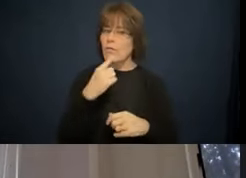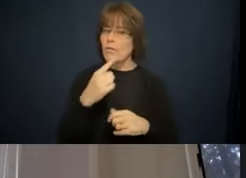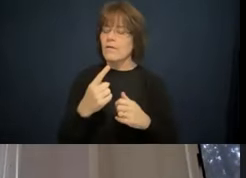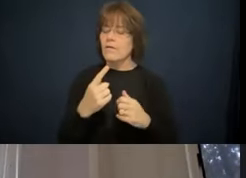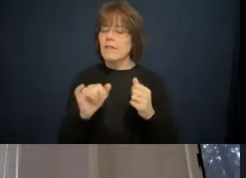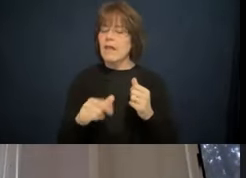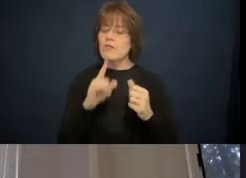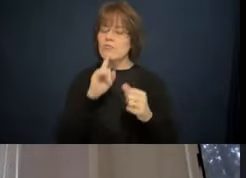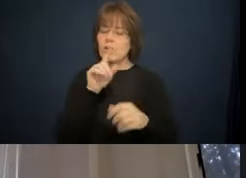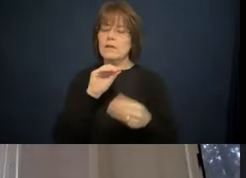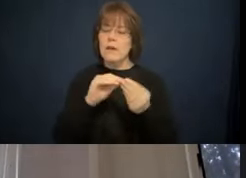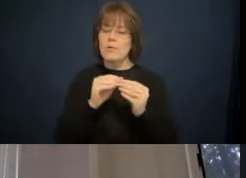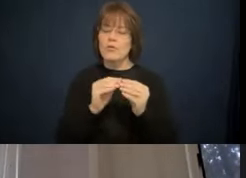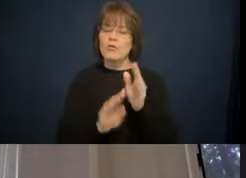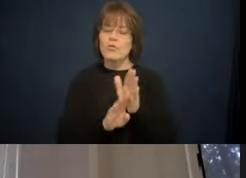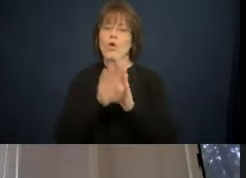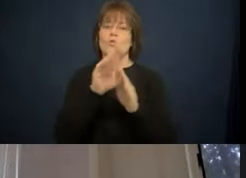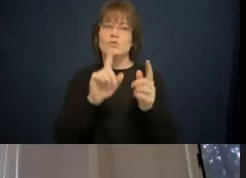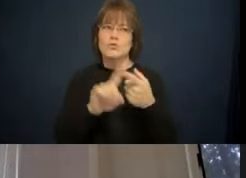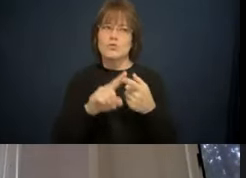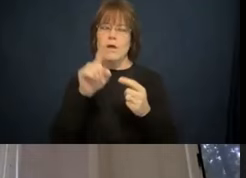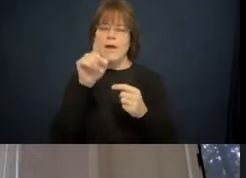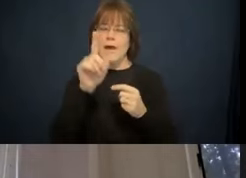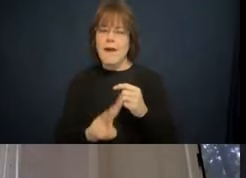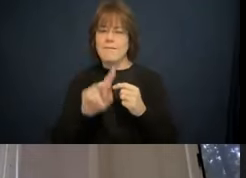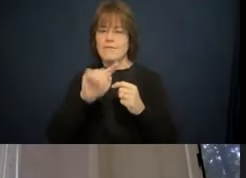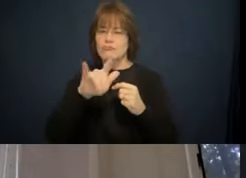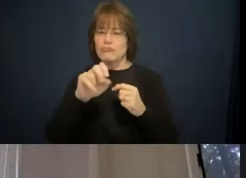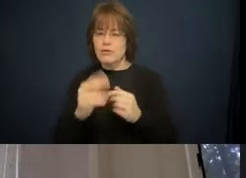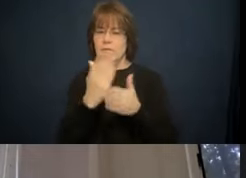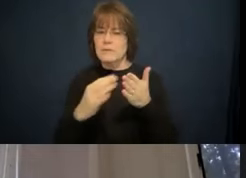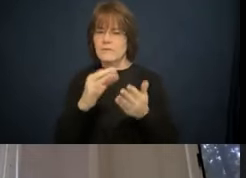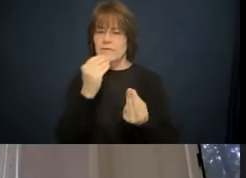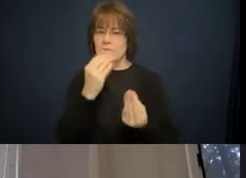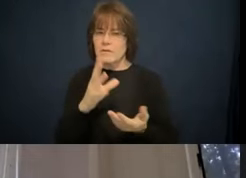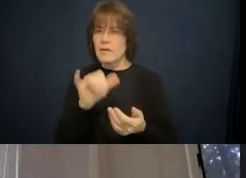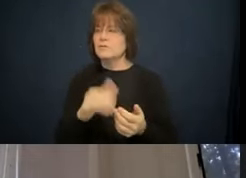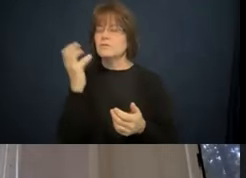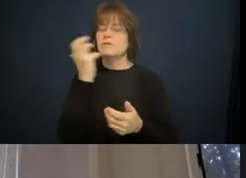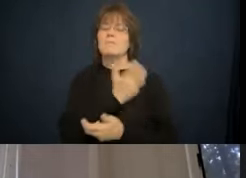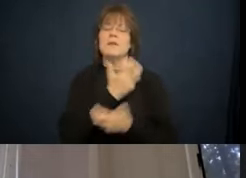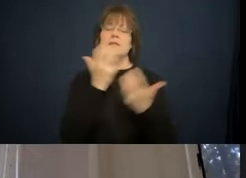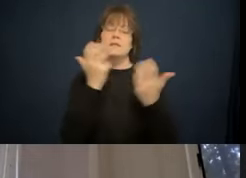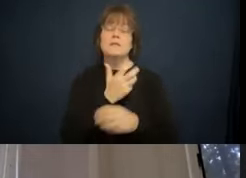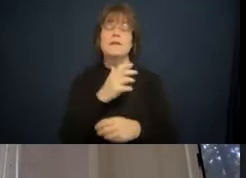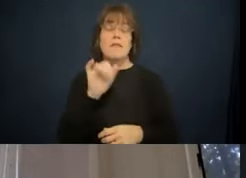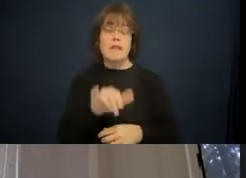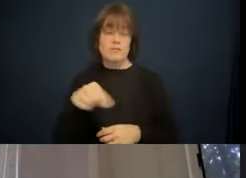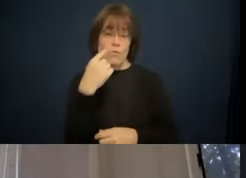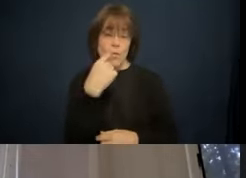that number really quickly grows to nearly half a trillion pieces of information, which is just amazing. And that's just for